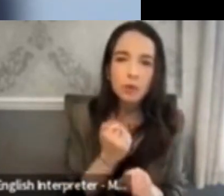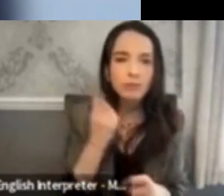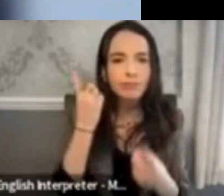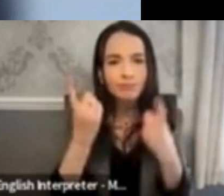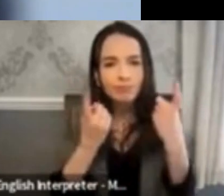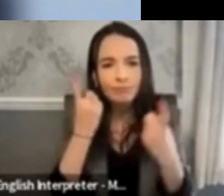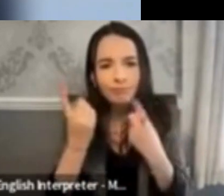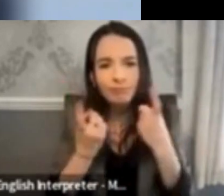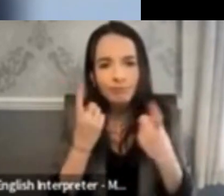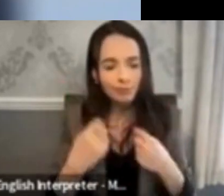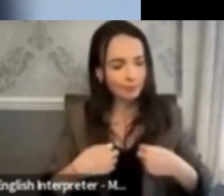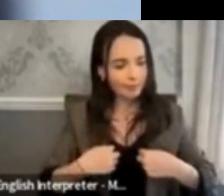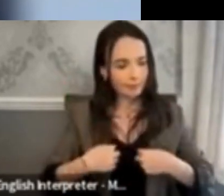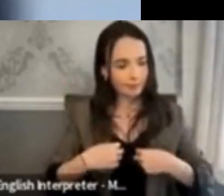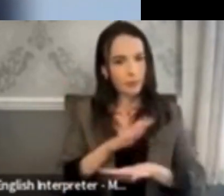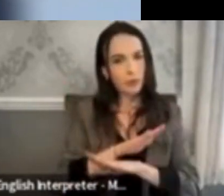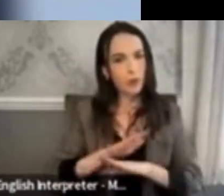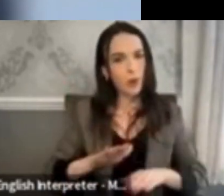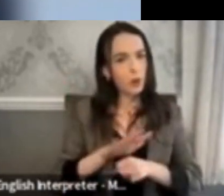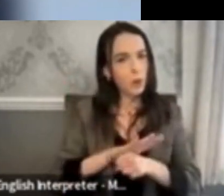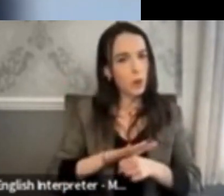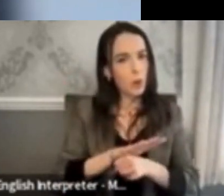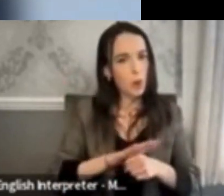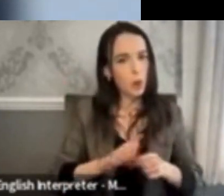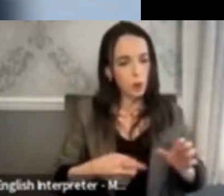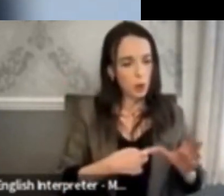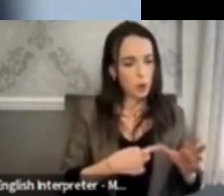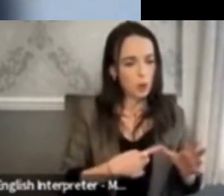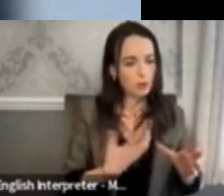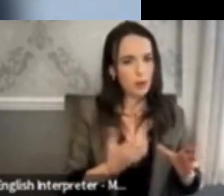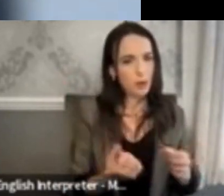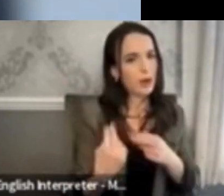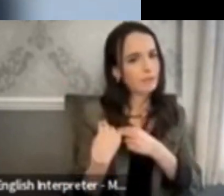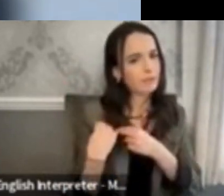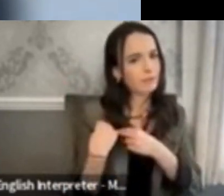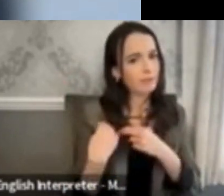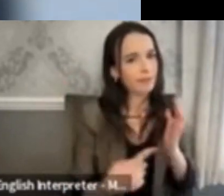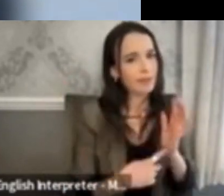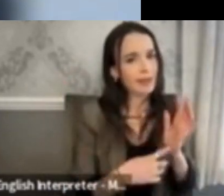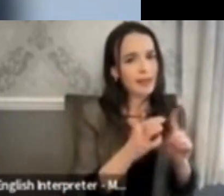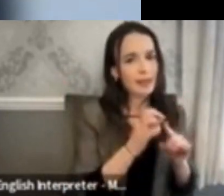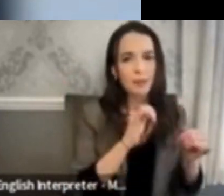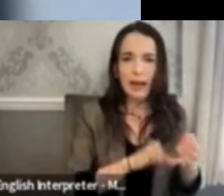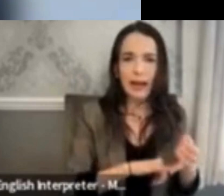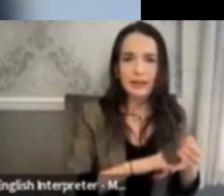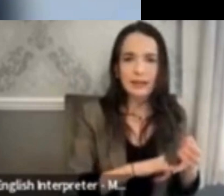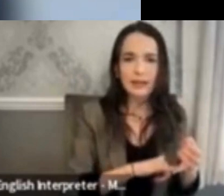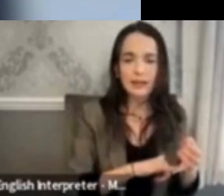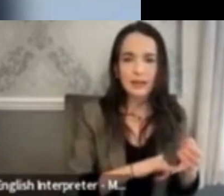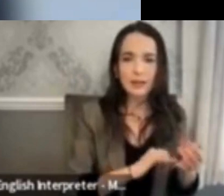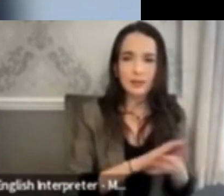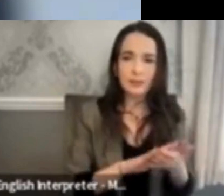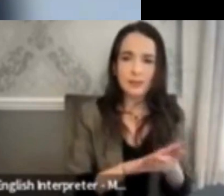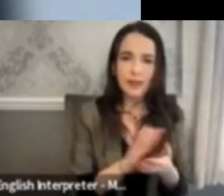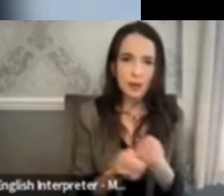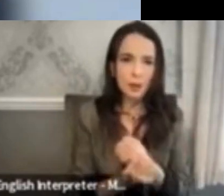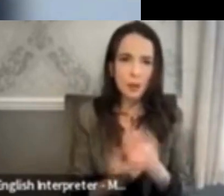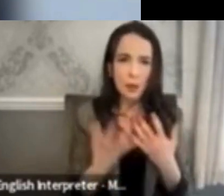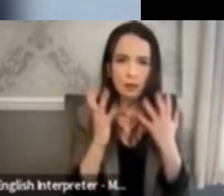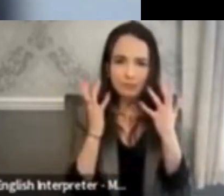not a local authority and they don't have duties to provide TPS to their staff, that there were a lot of concerns raised